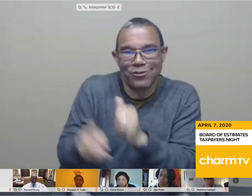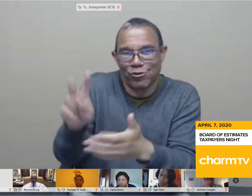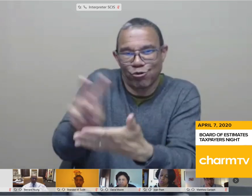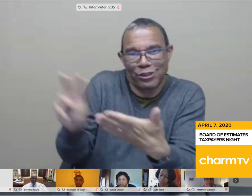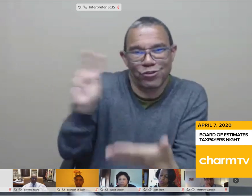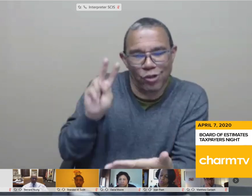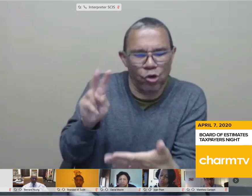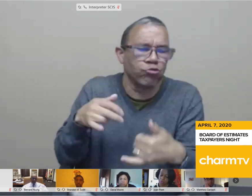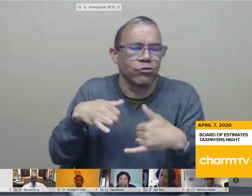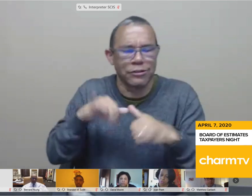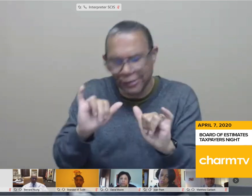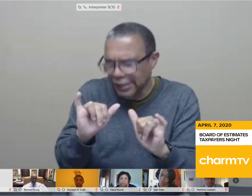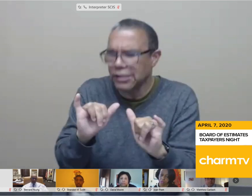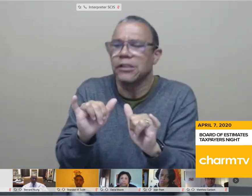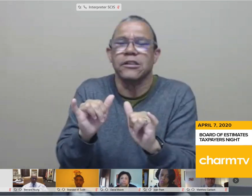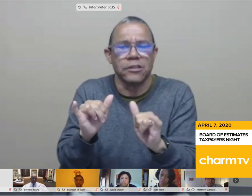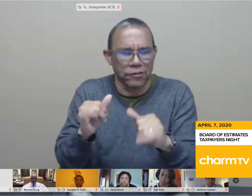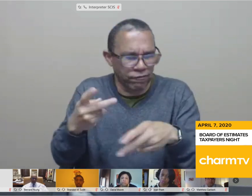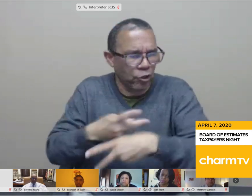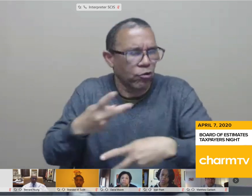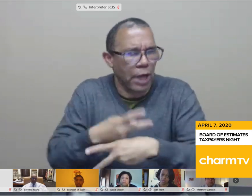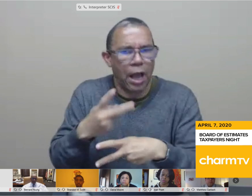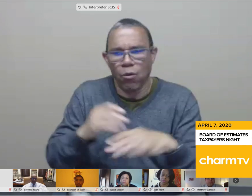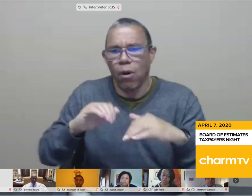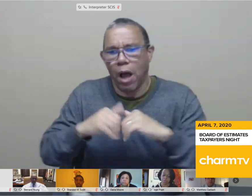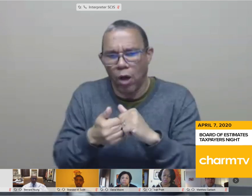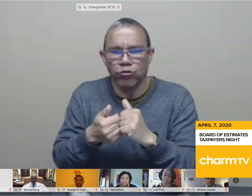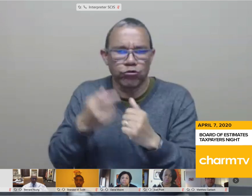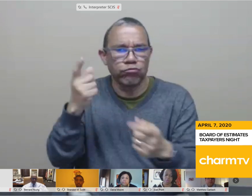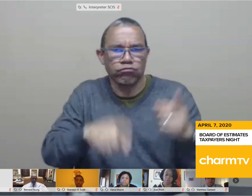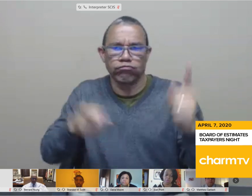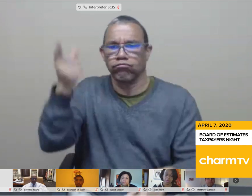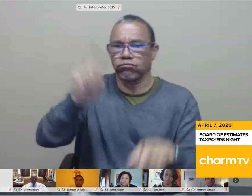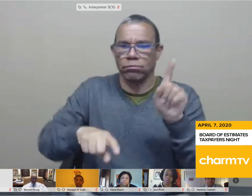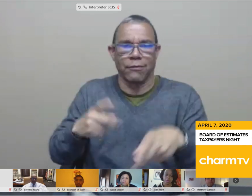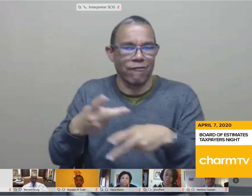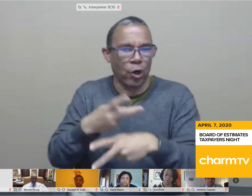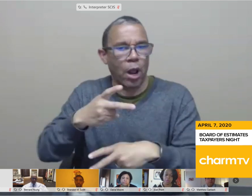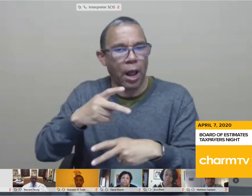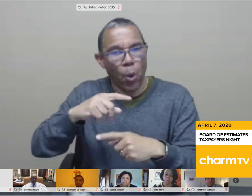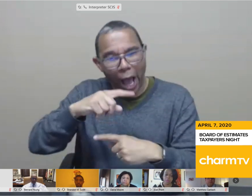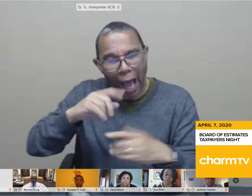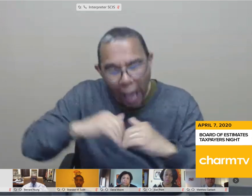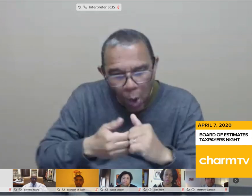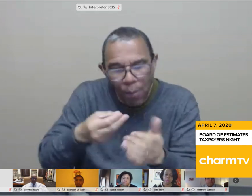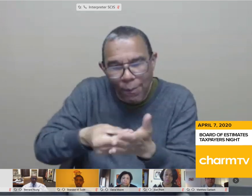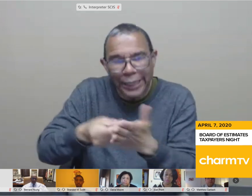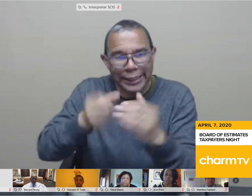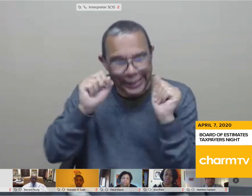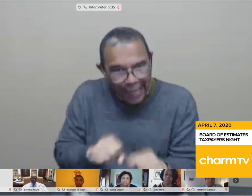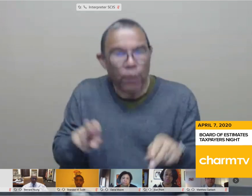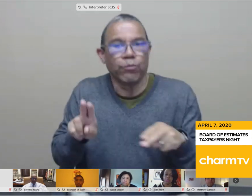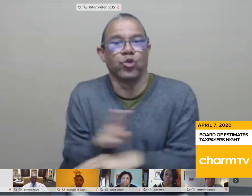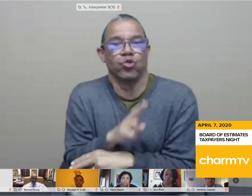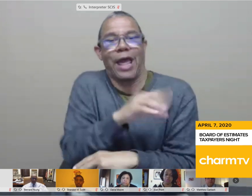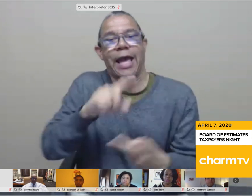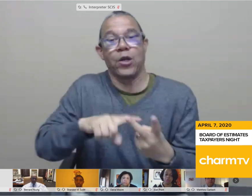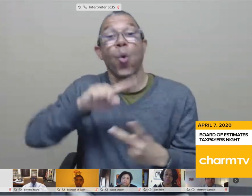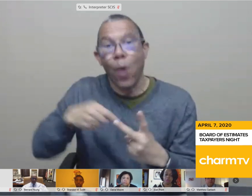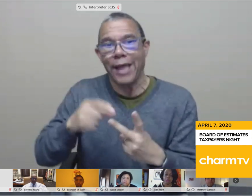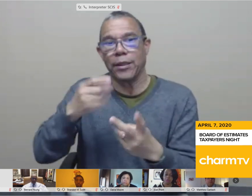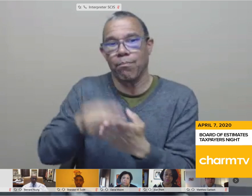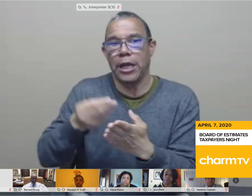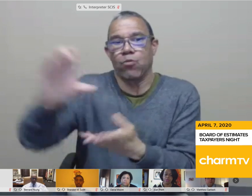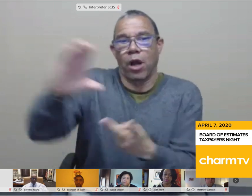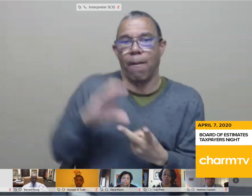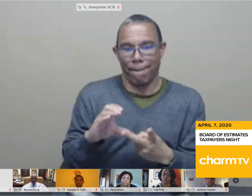of energy in City Hall right now to work and try to figure out exactly how that can be used. But we don't know when it will come to us, but we